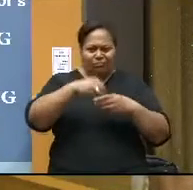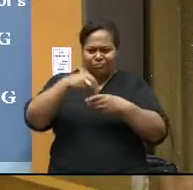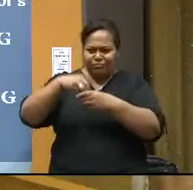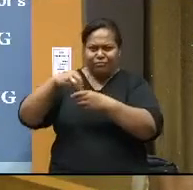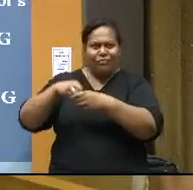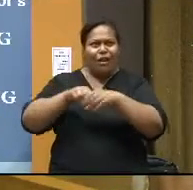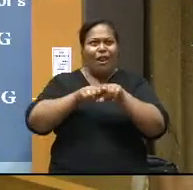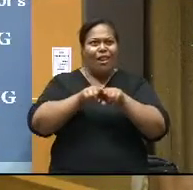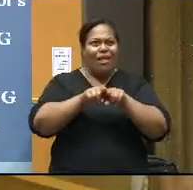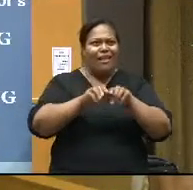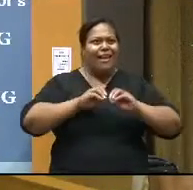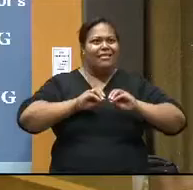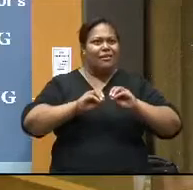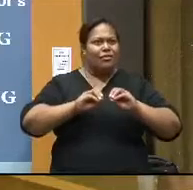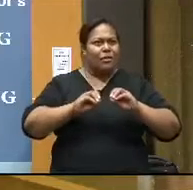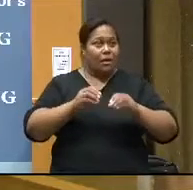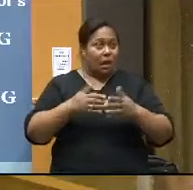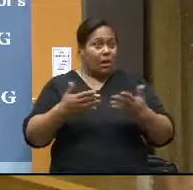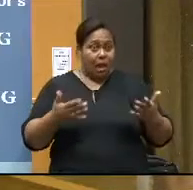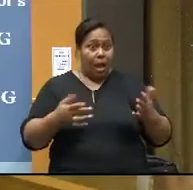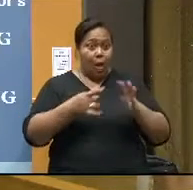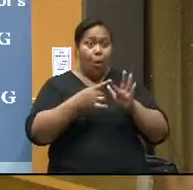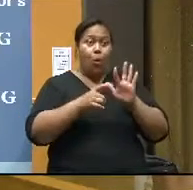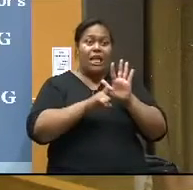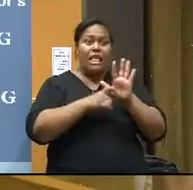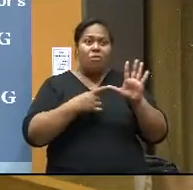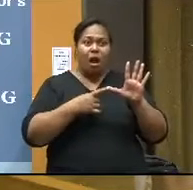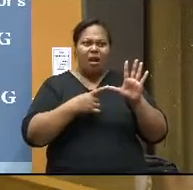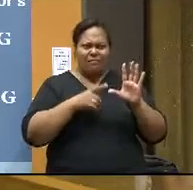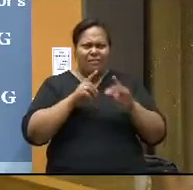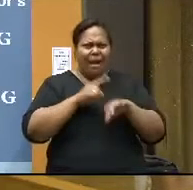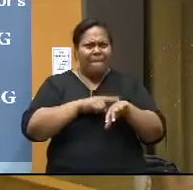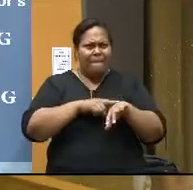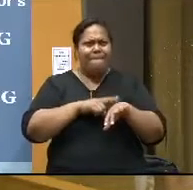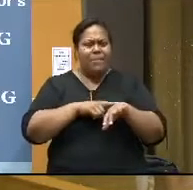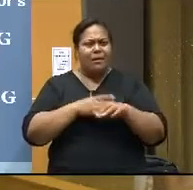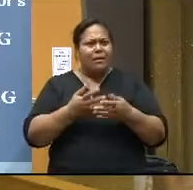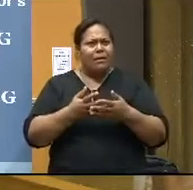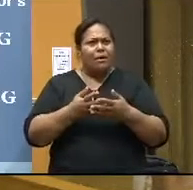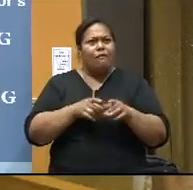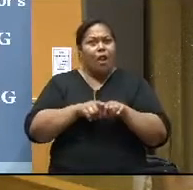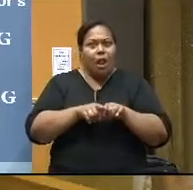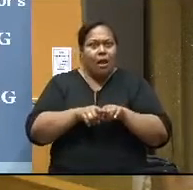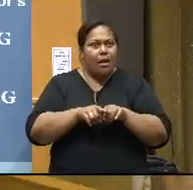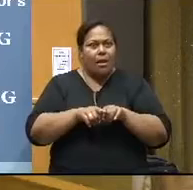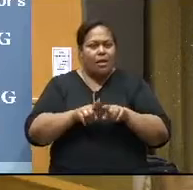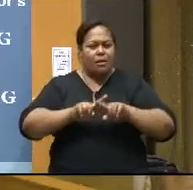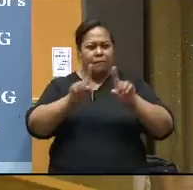teaching. We are now in an era of very deliberate learning and teaching